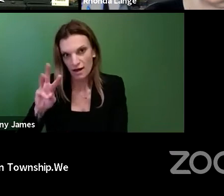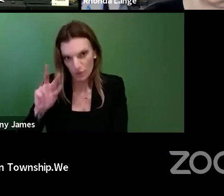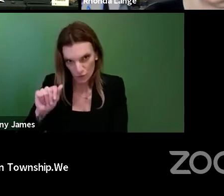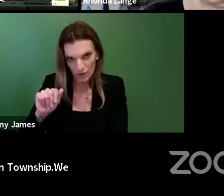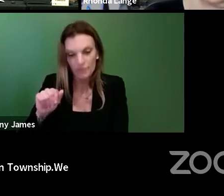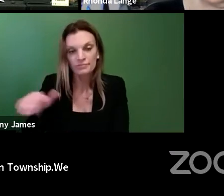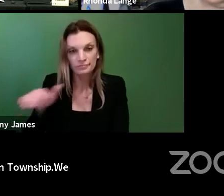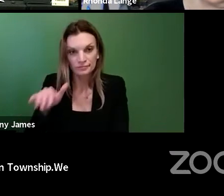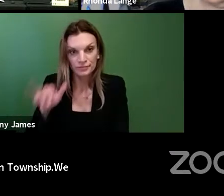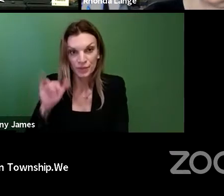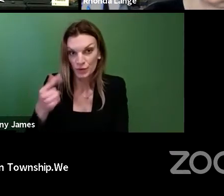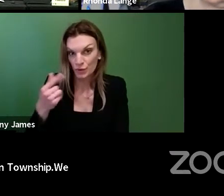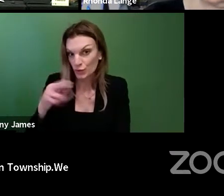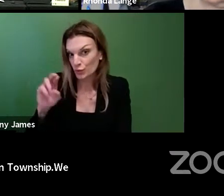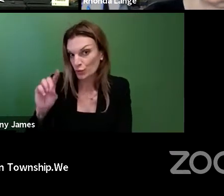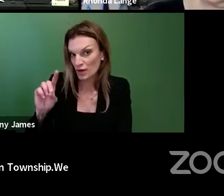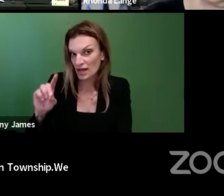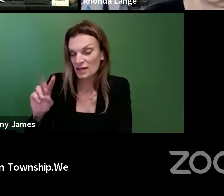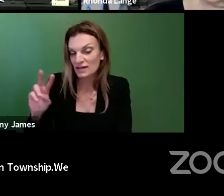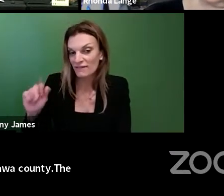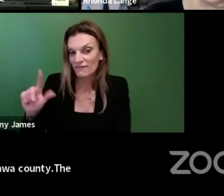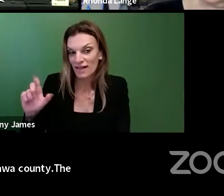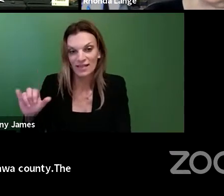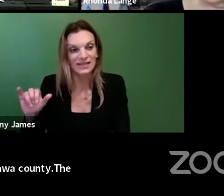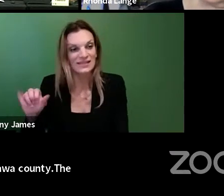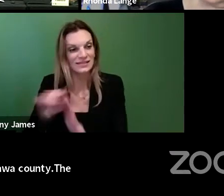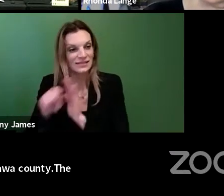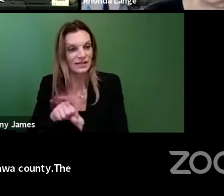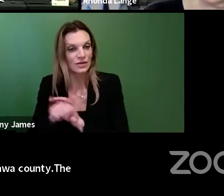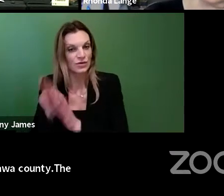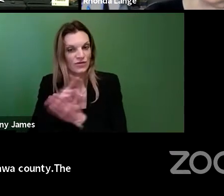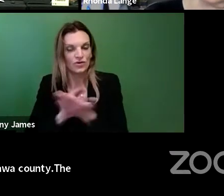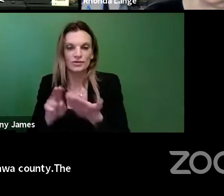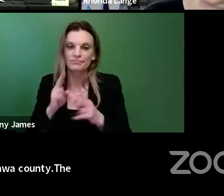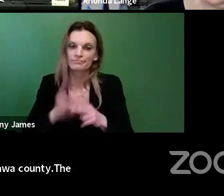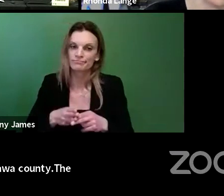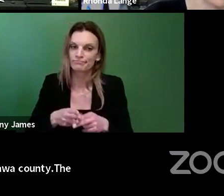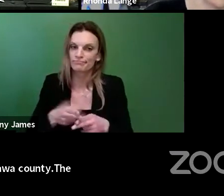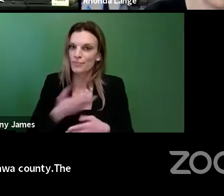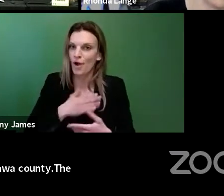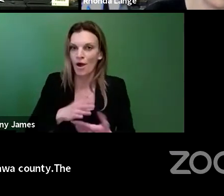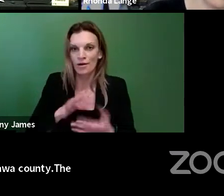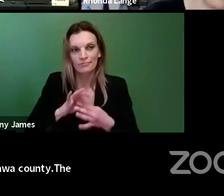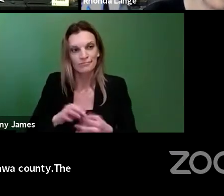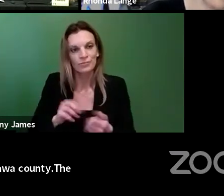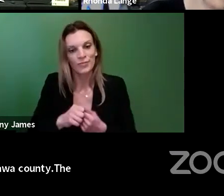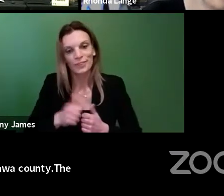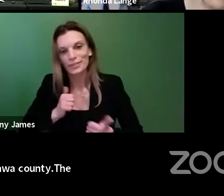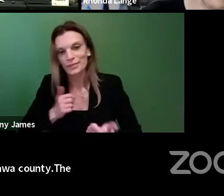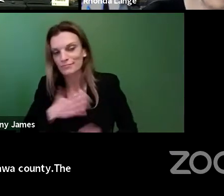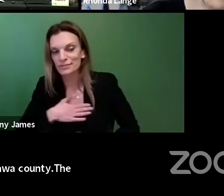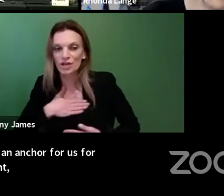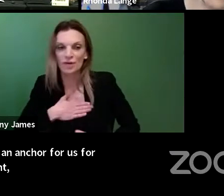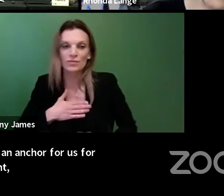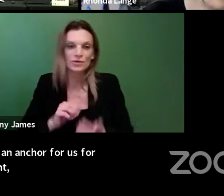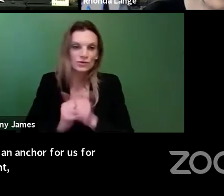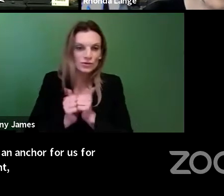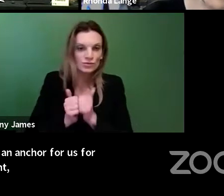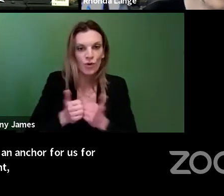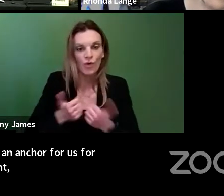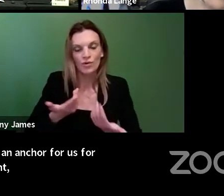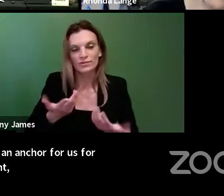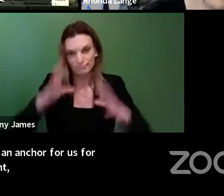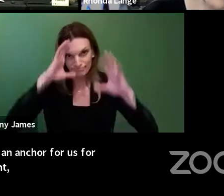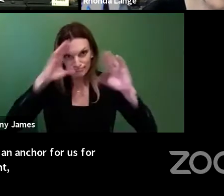The Grand Valley State University is an anchor for us for entertainment, for sports, for education. And